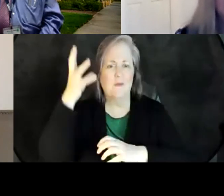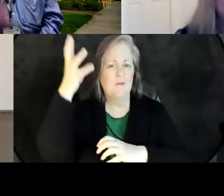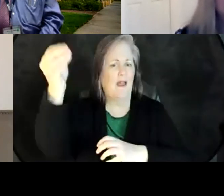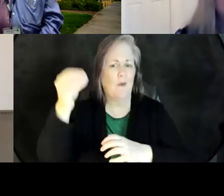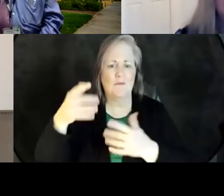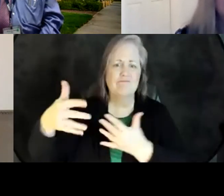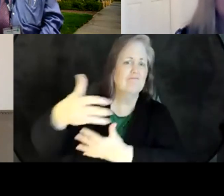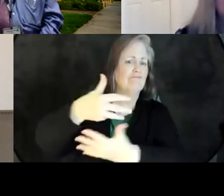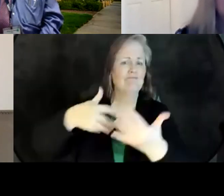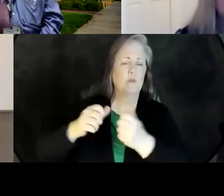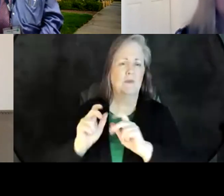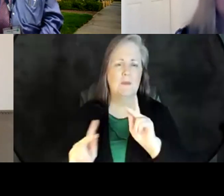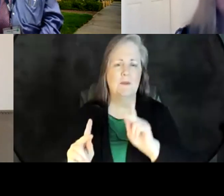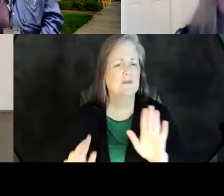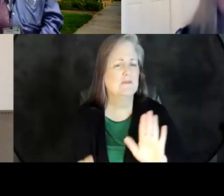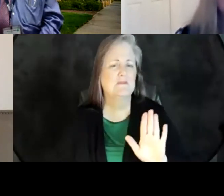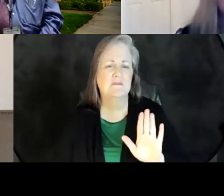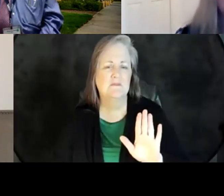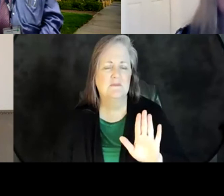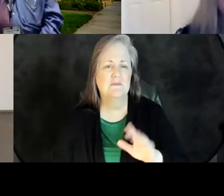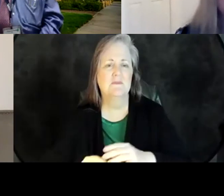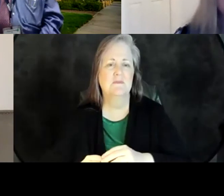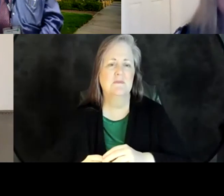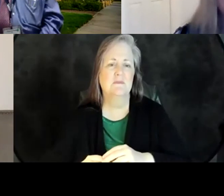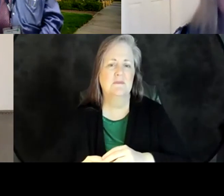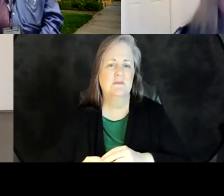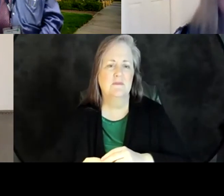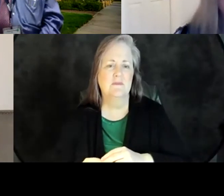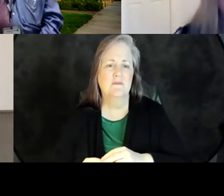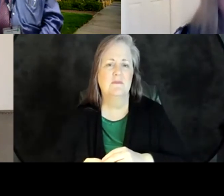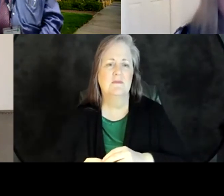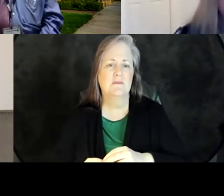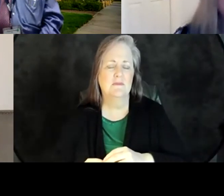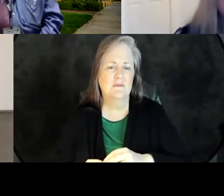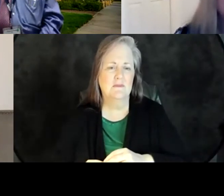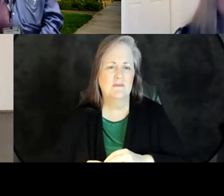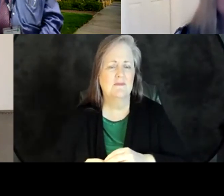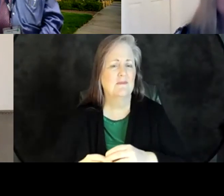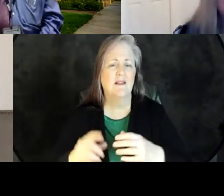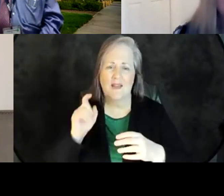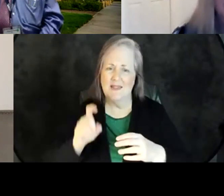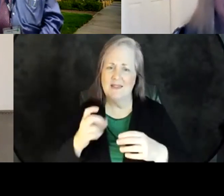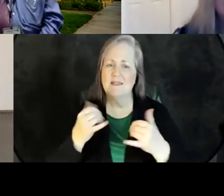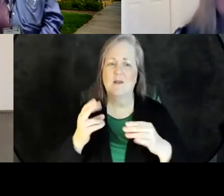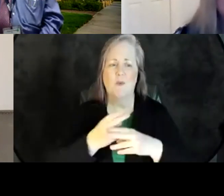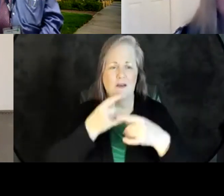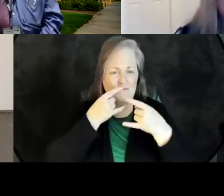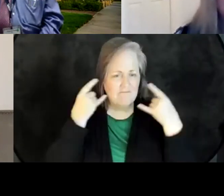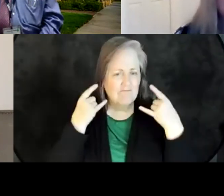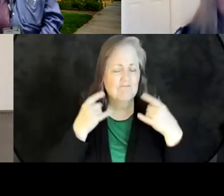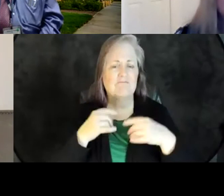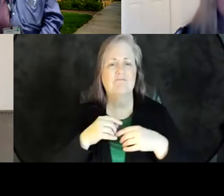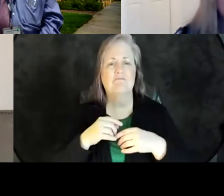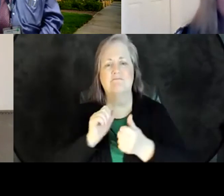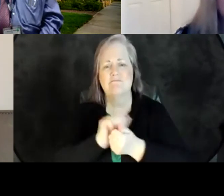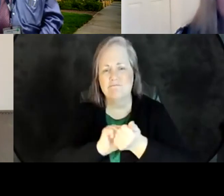public. And we are, as far as going out in public without protective measures. And so we are